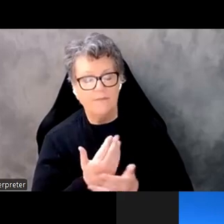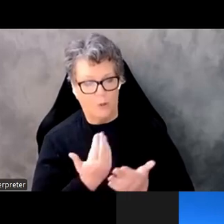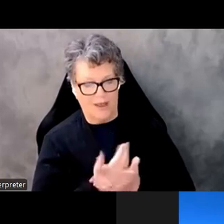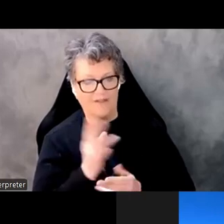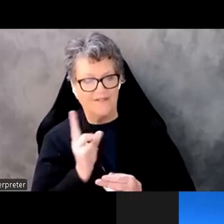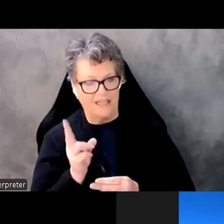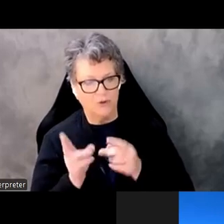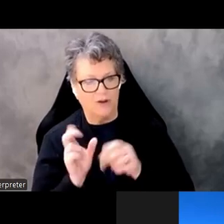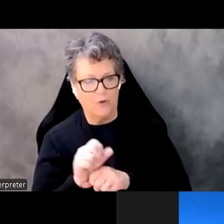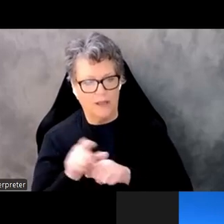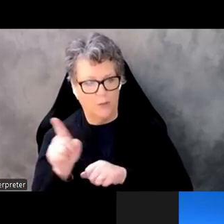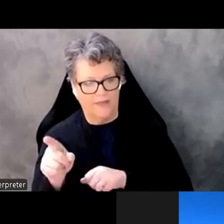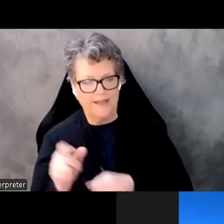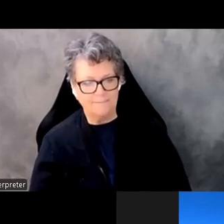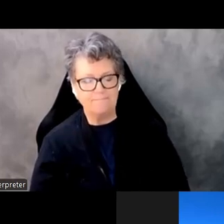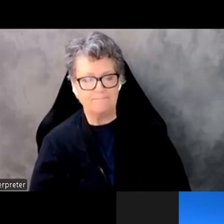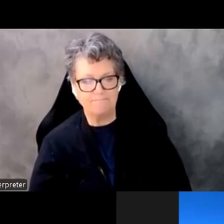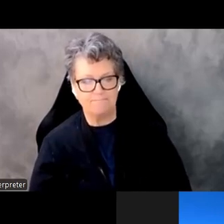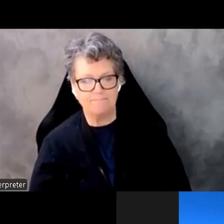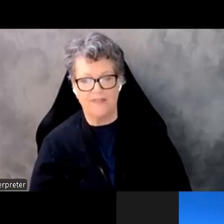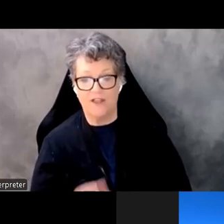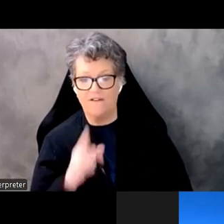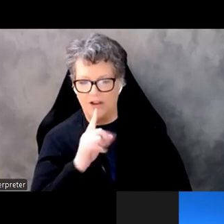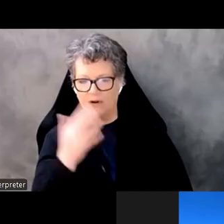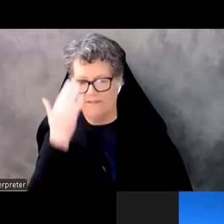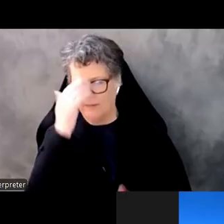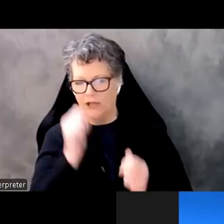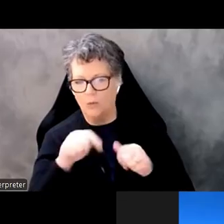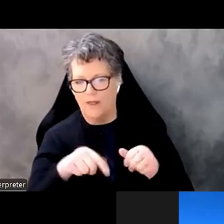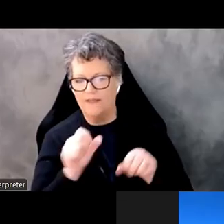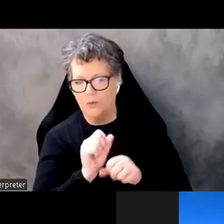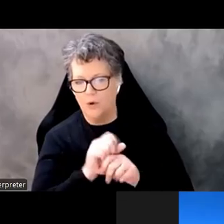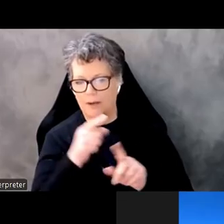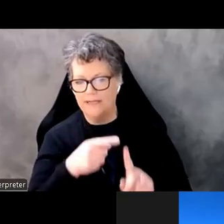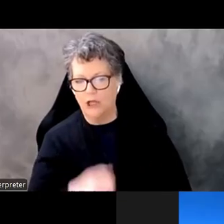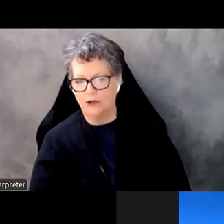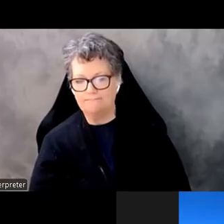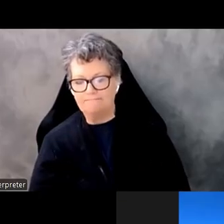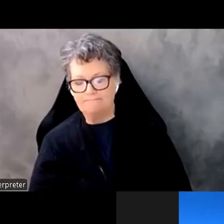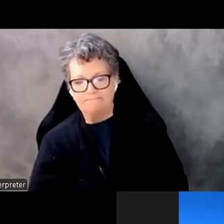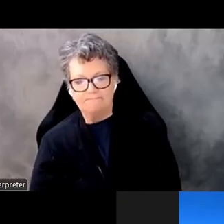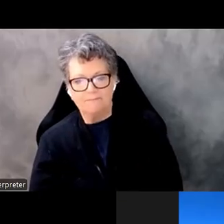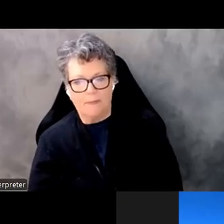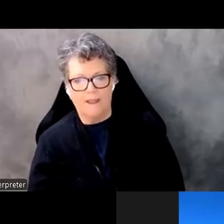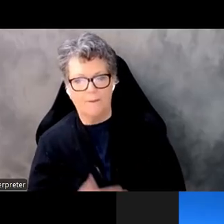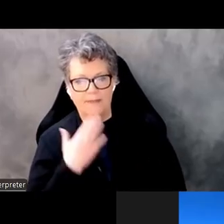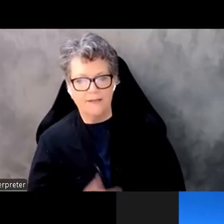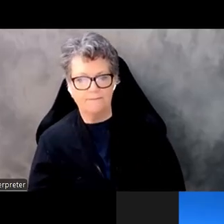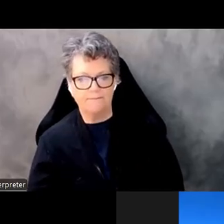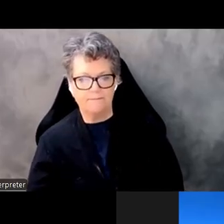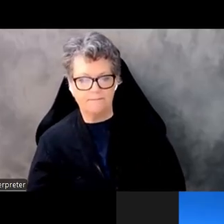history of working with them, so they're very familiar with this work in particular. Okay, yeah, thanks.